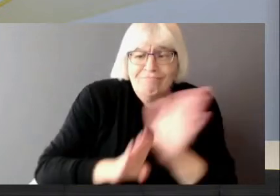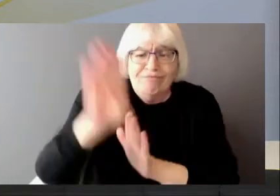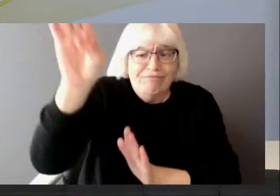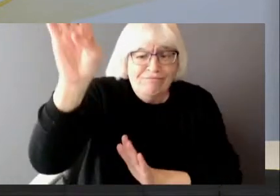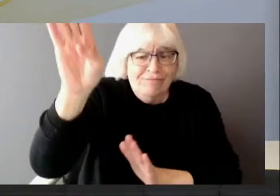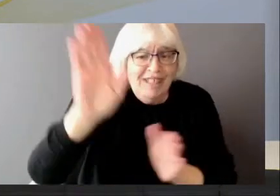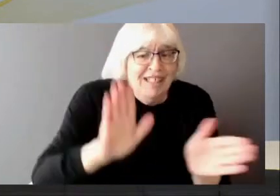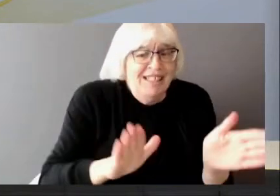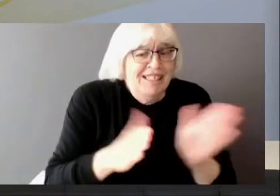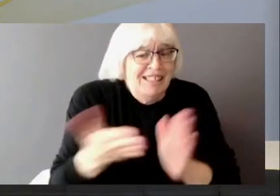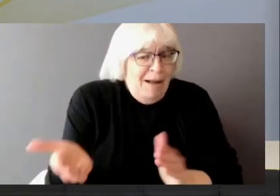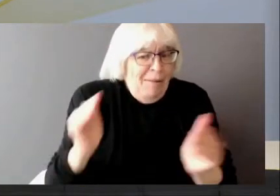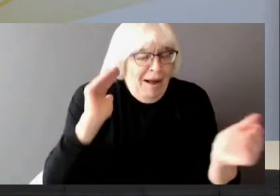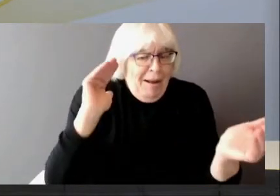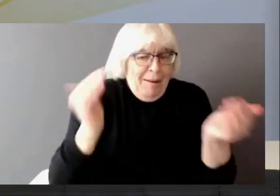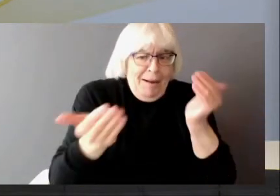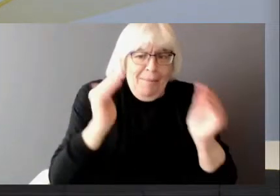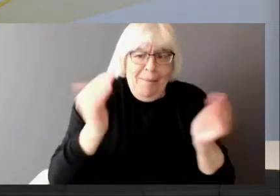per day.